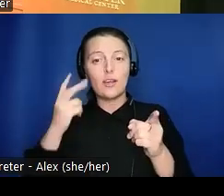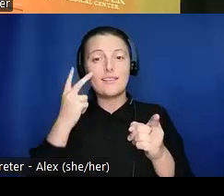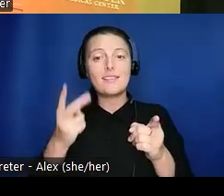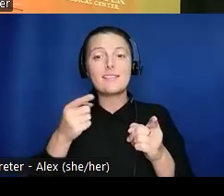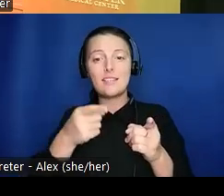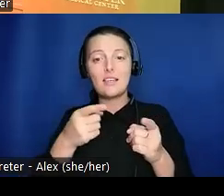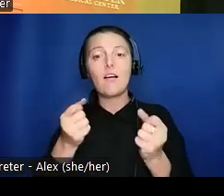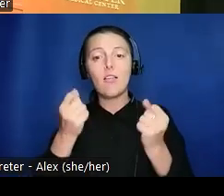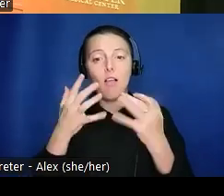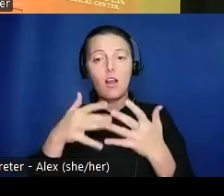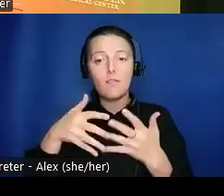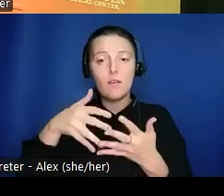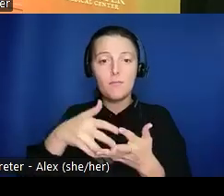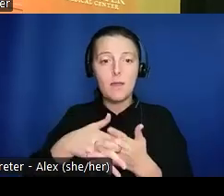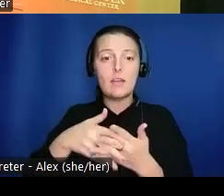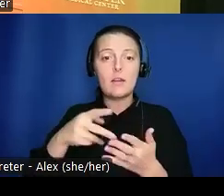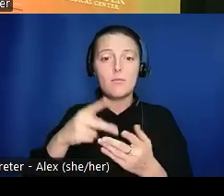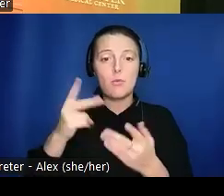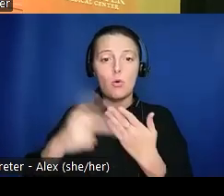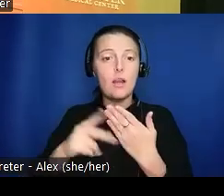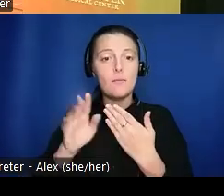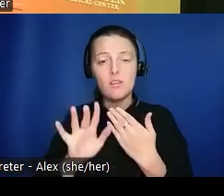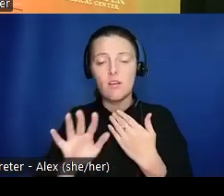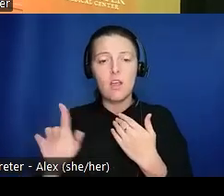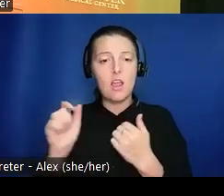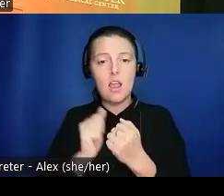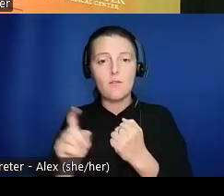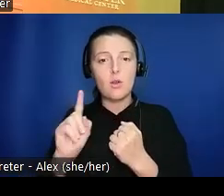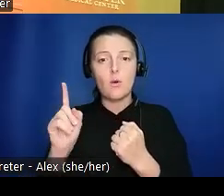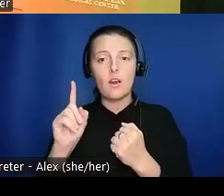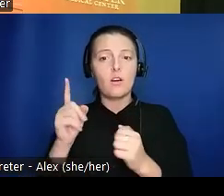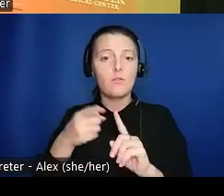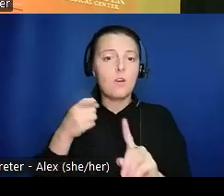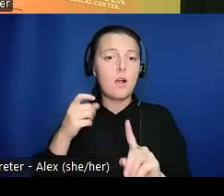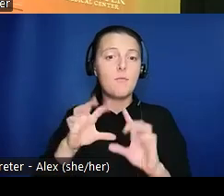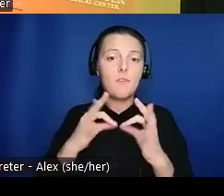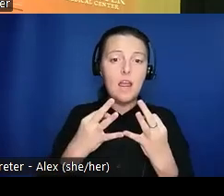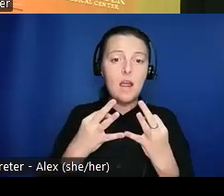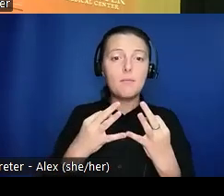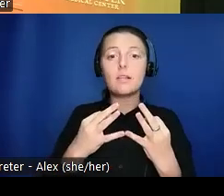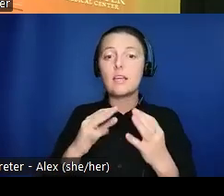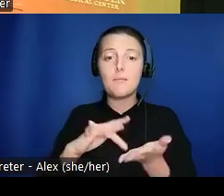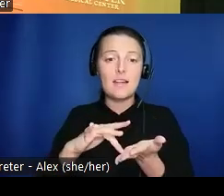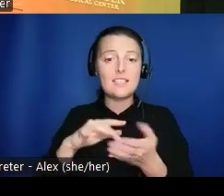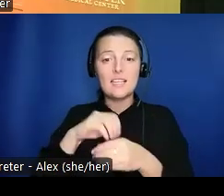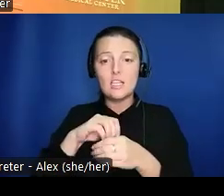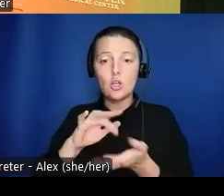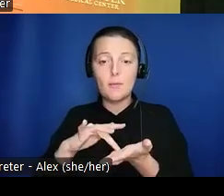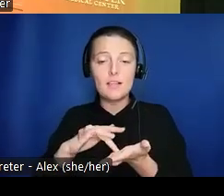to dermatology, family medicine, internal medicine, sleep center, neurology,